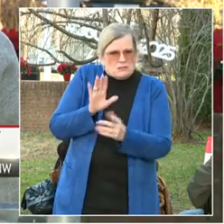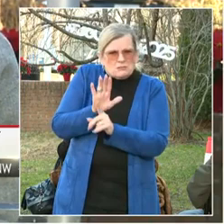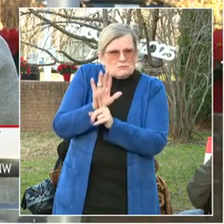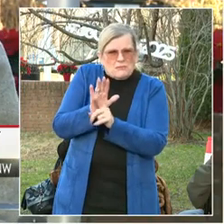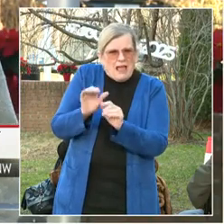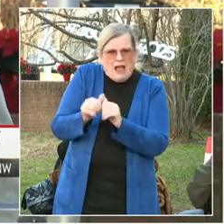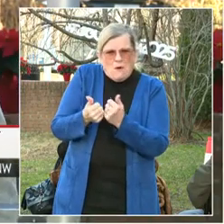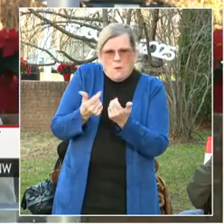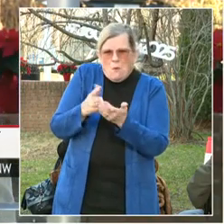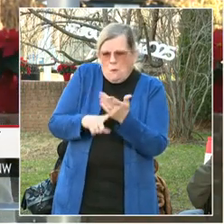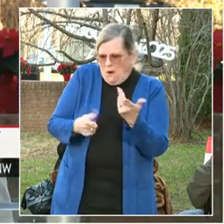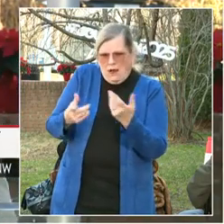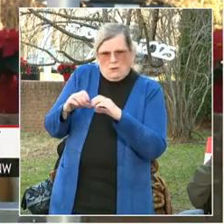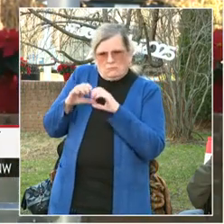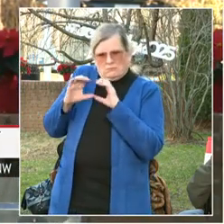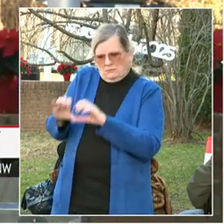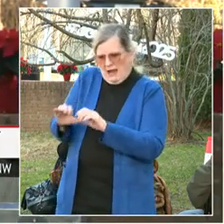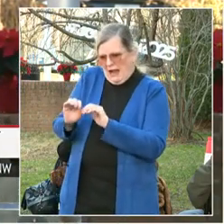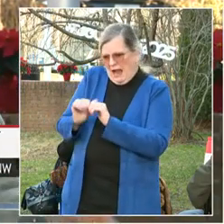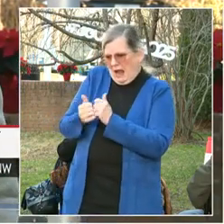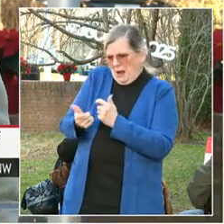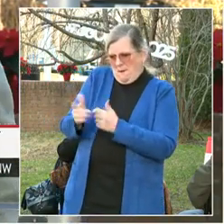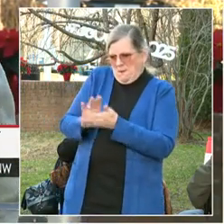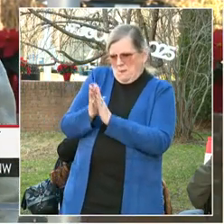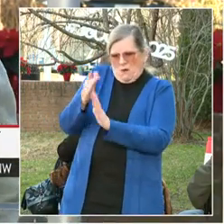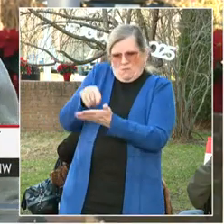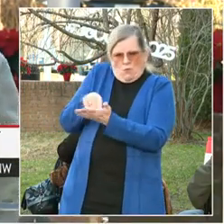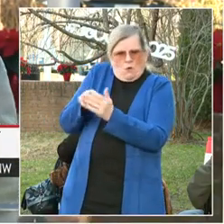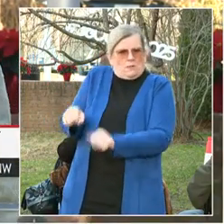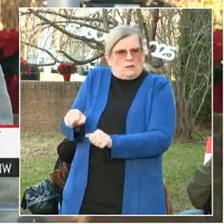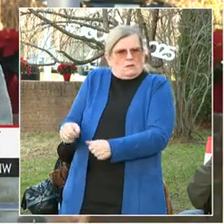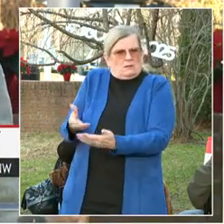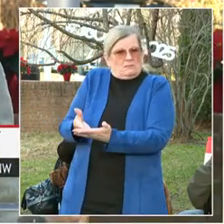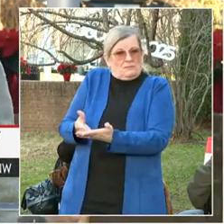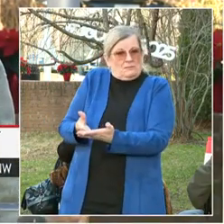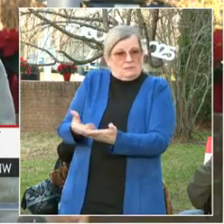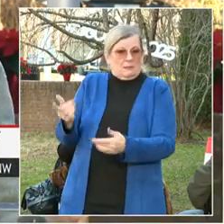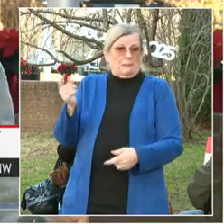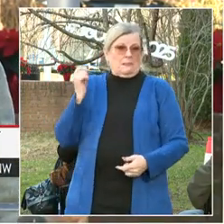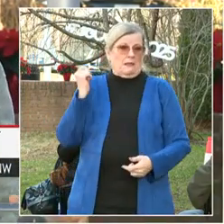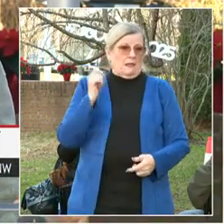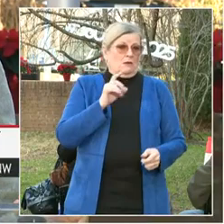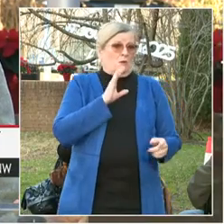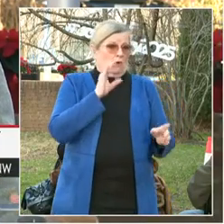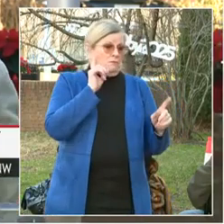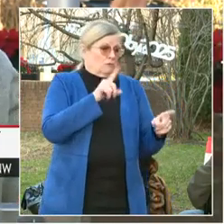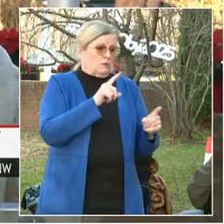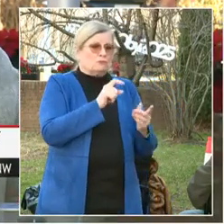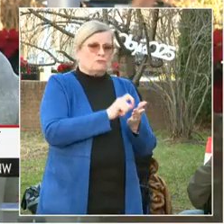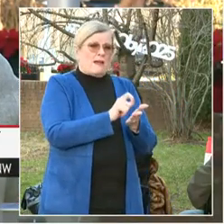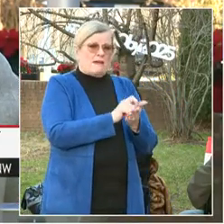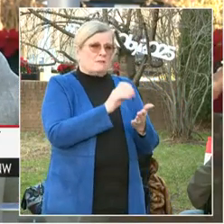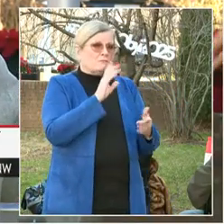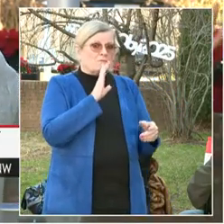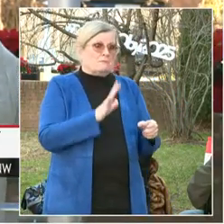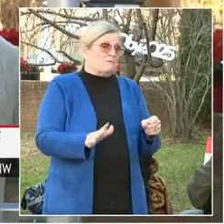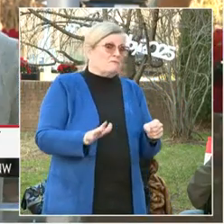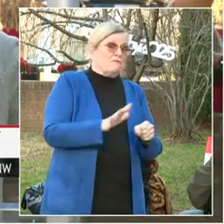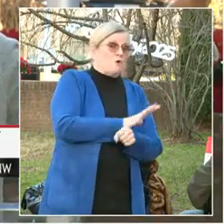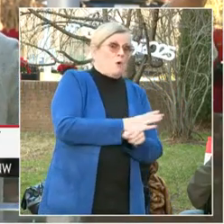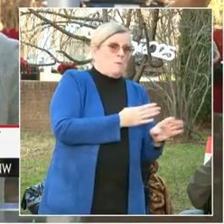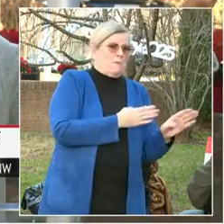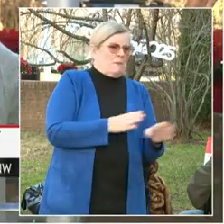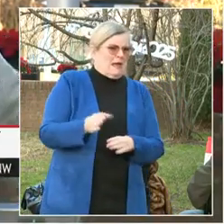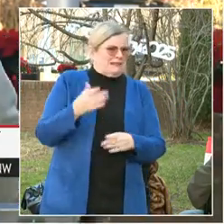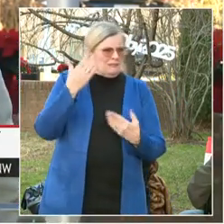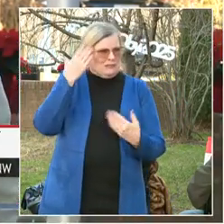We expect to transform this campus. We don't know exactly how yet, but each of these buildings,